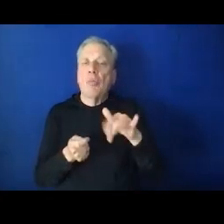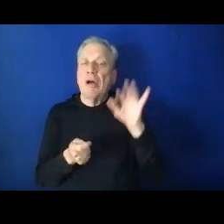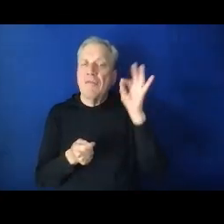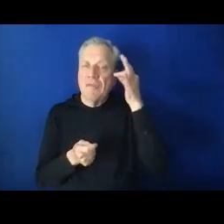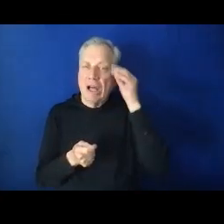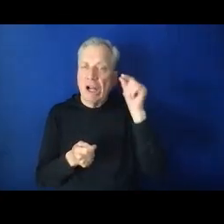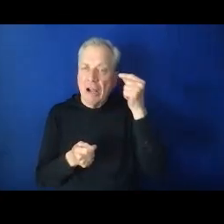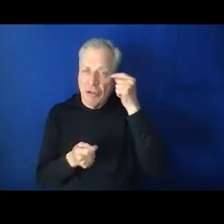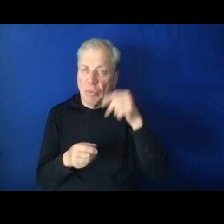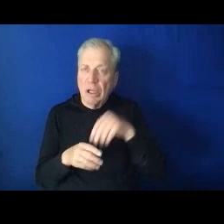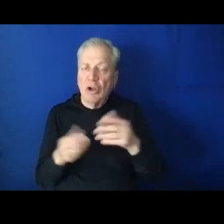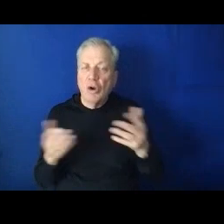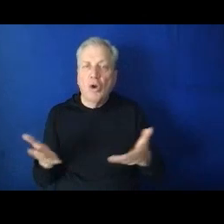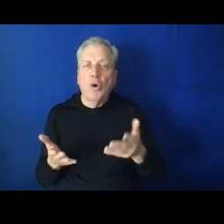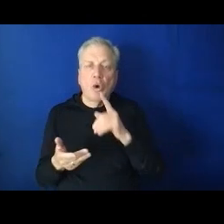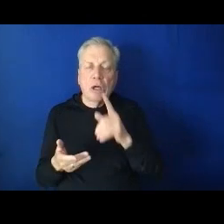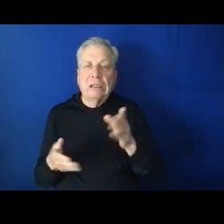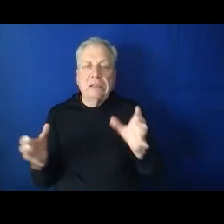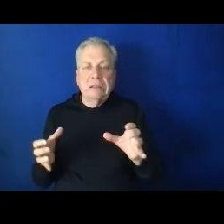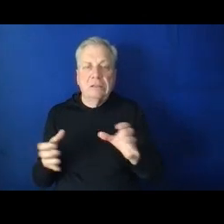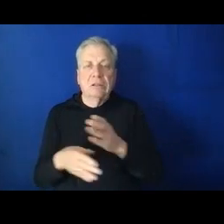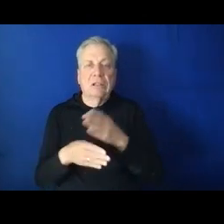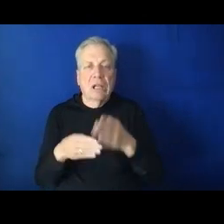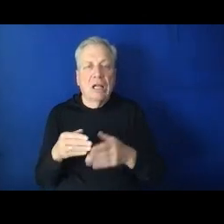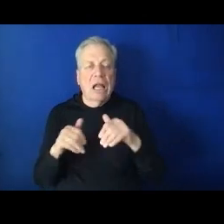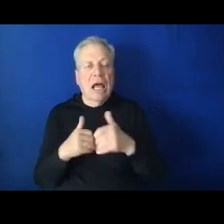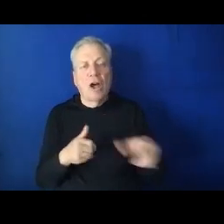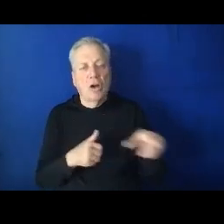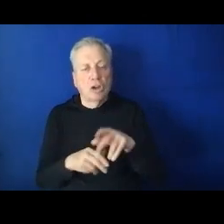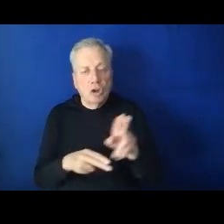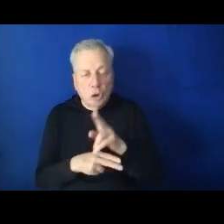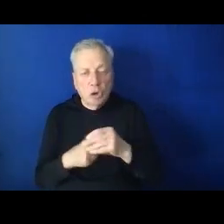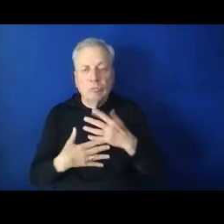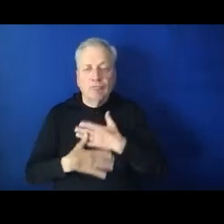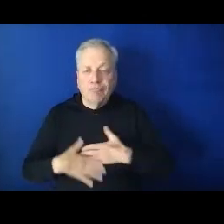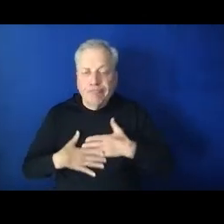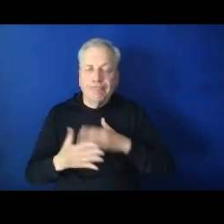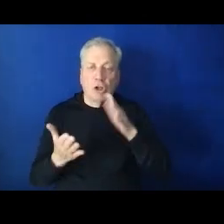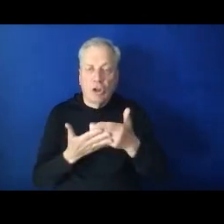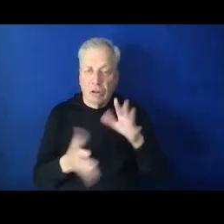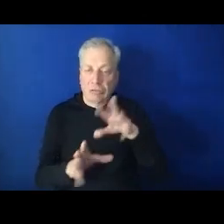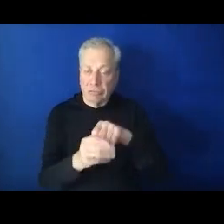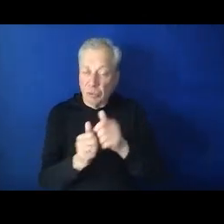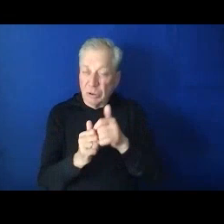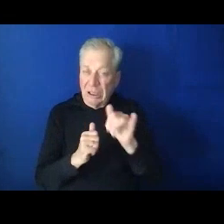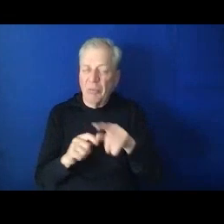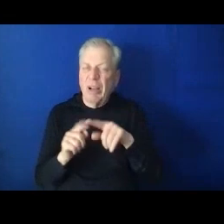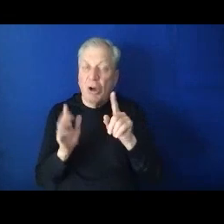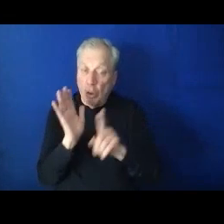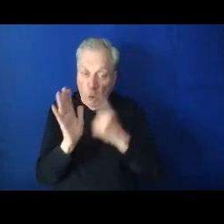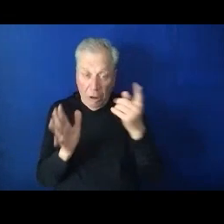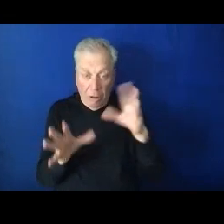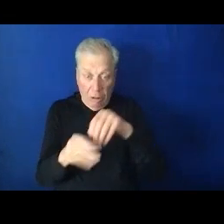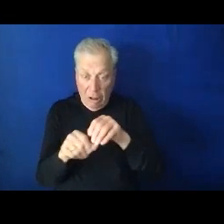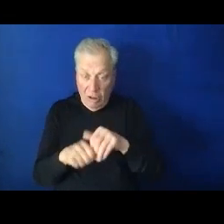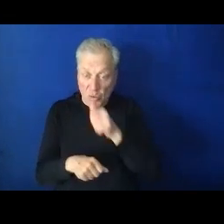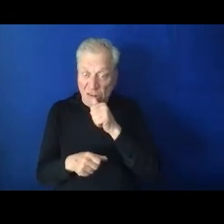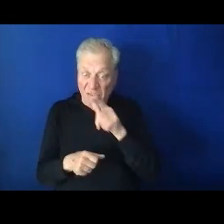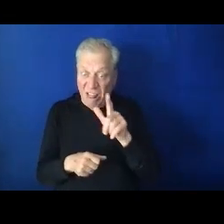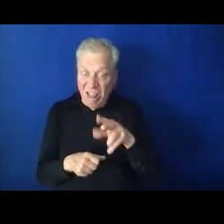in what is done, how it's recreated, the protections that are in place. Once they get into private land, it's a whole